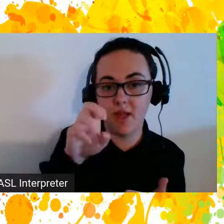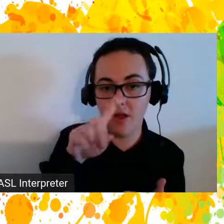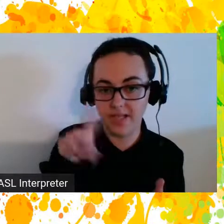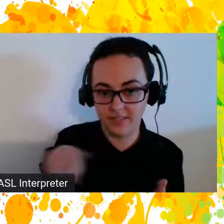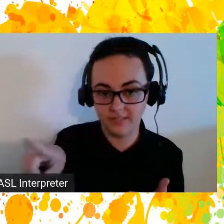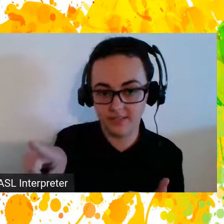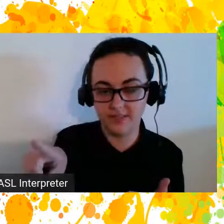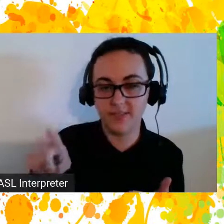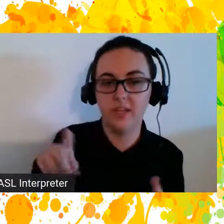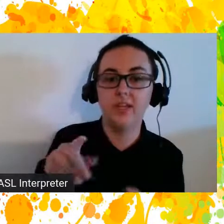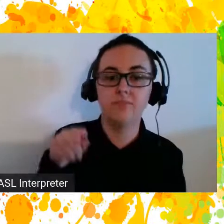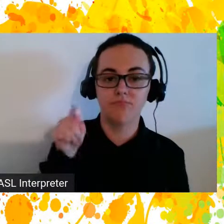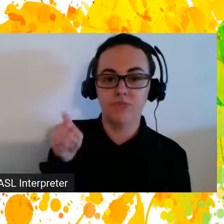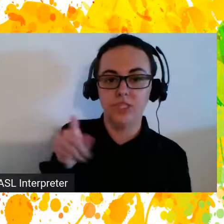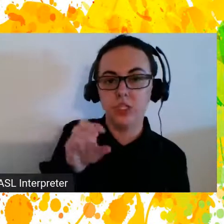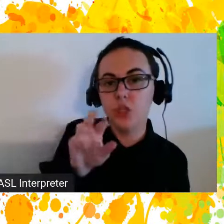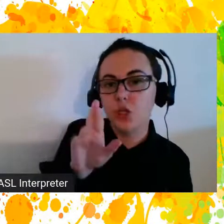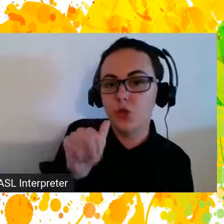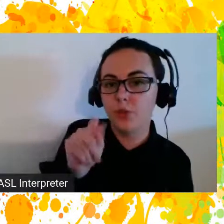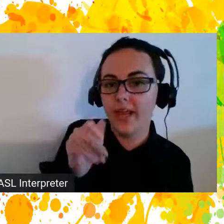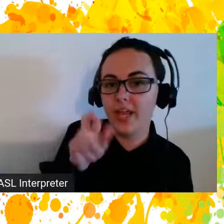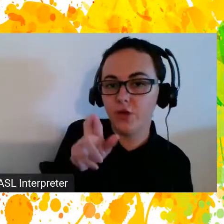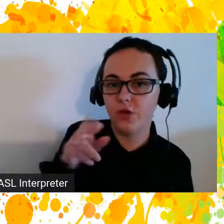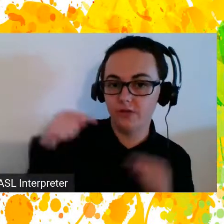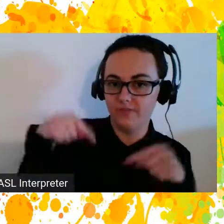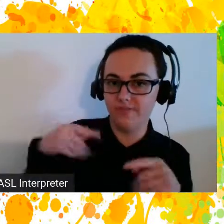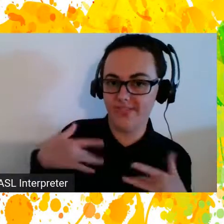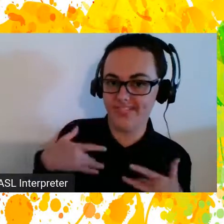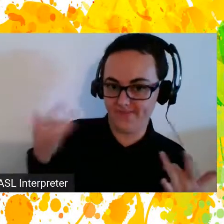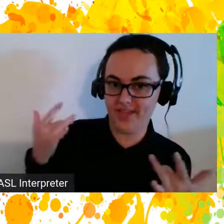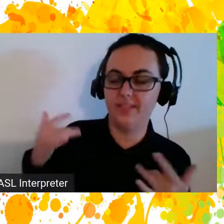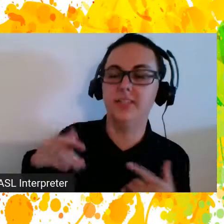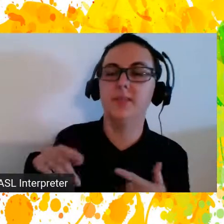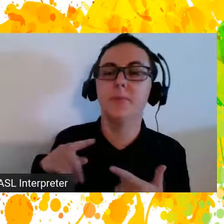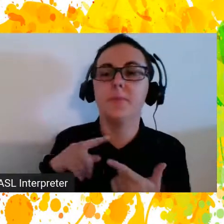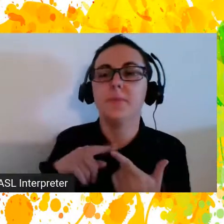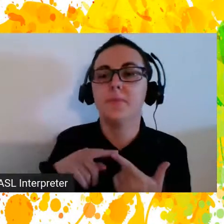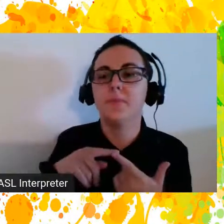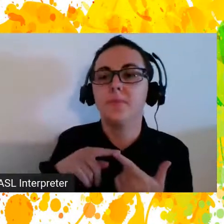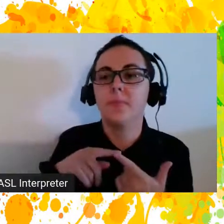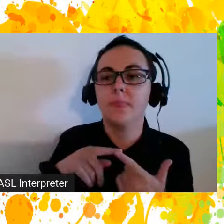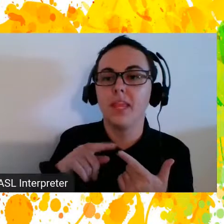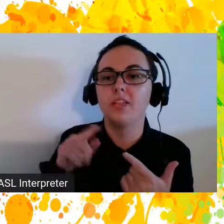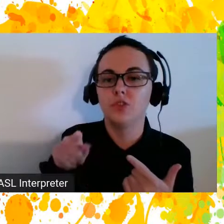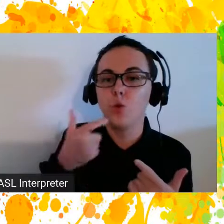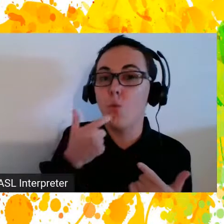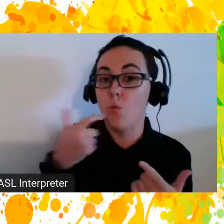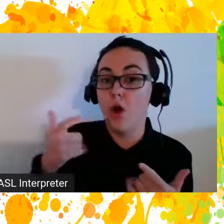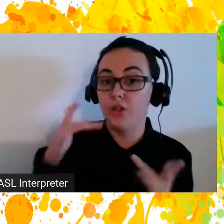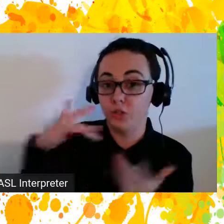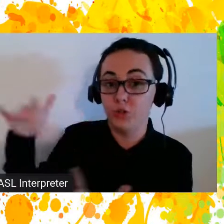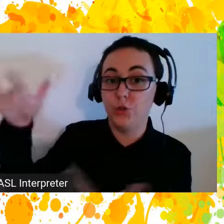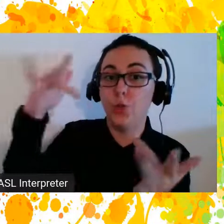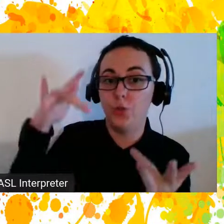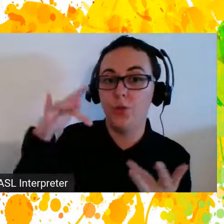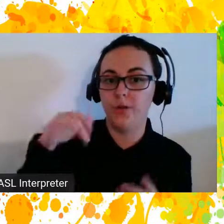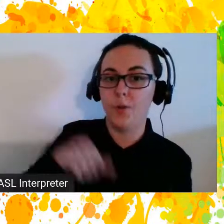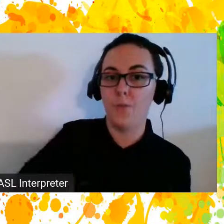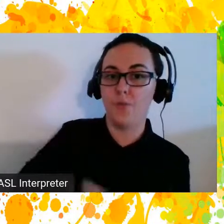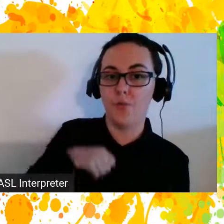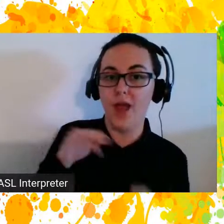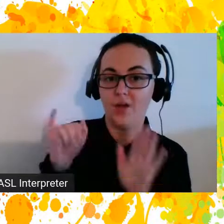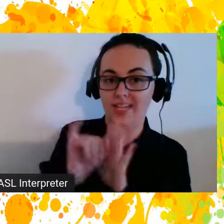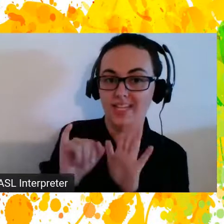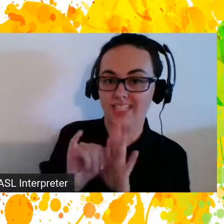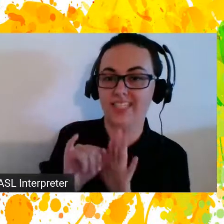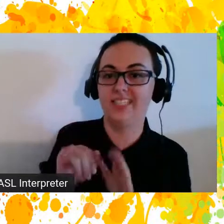Identities, and who you, if you watched earlier, his tour of Proud Identities, a wonderful and exciting